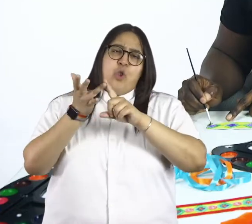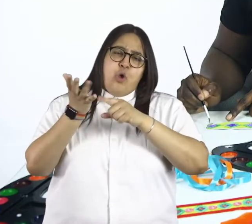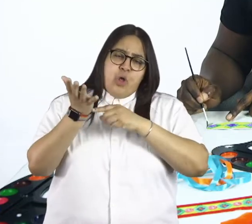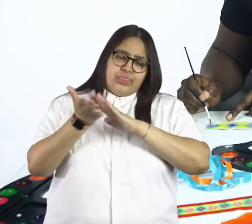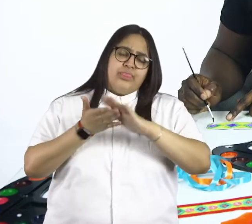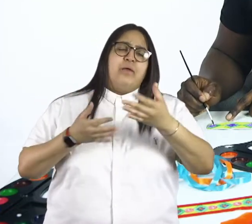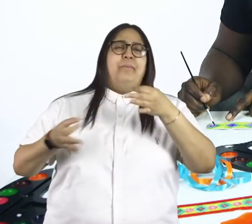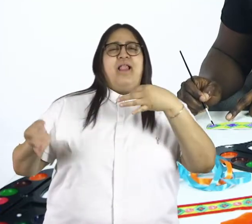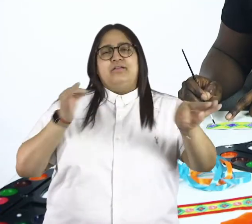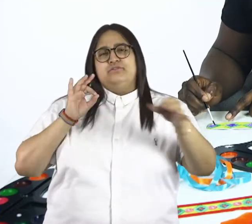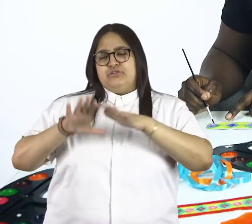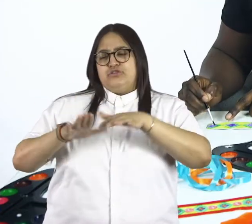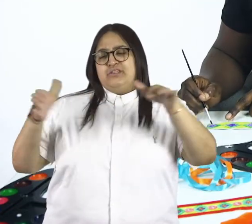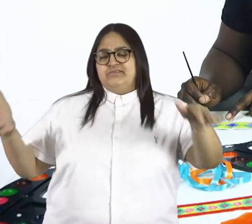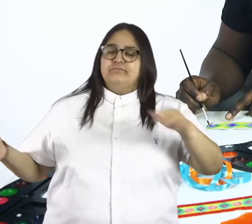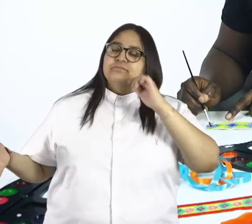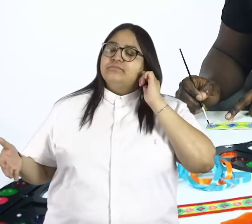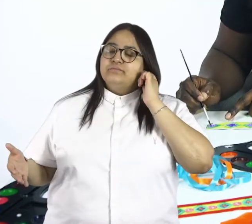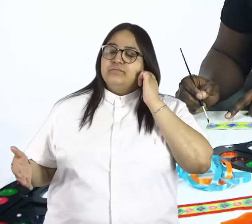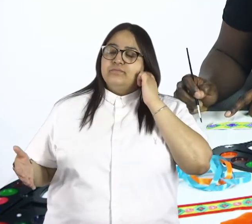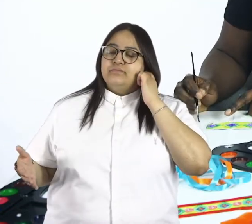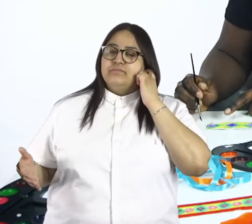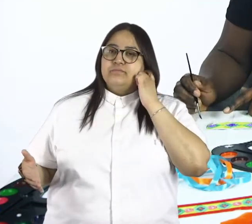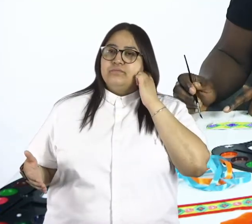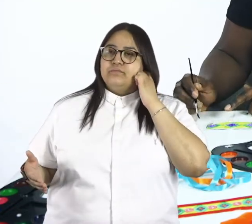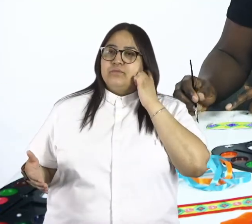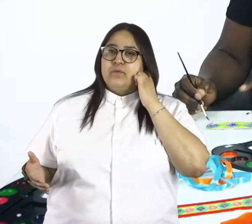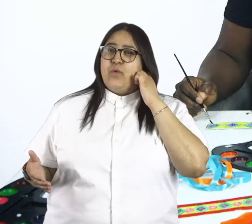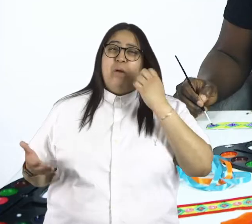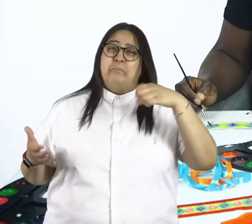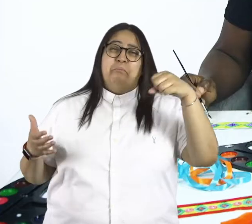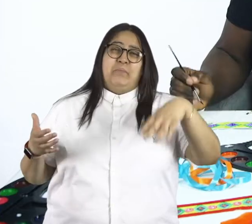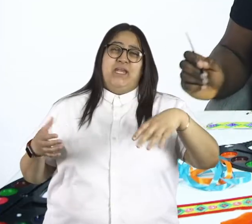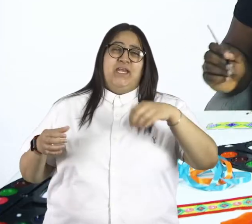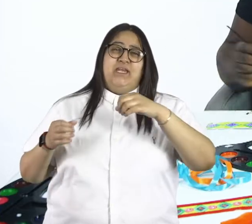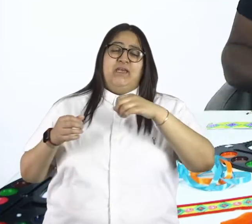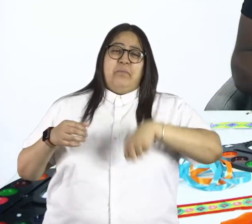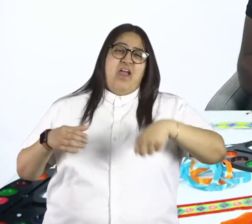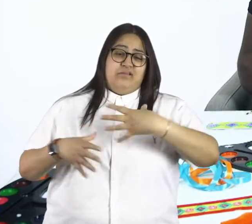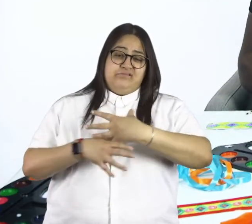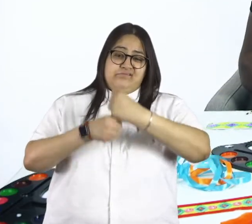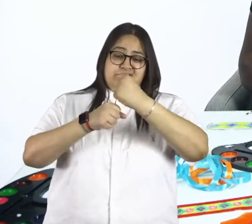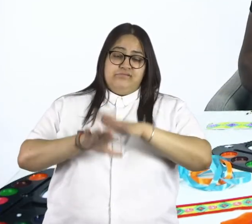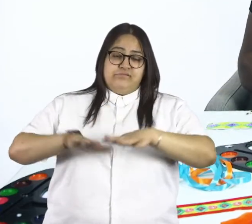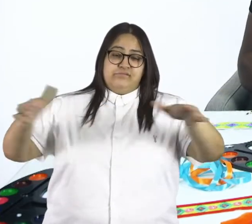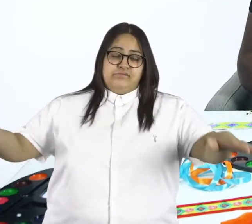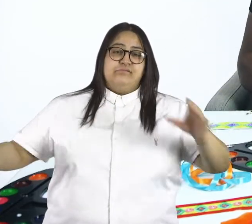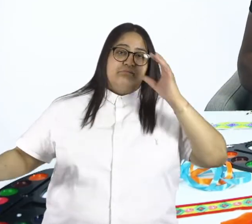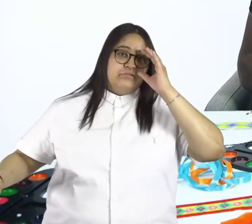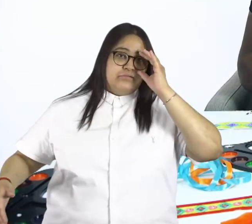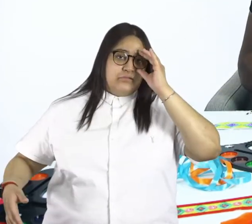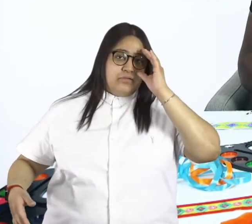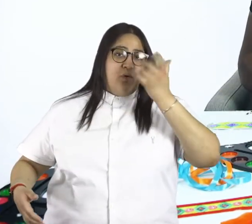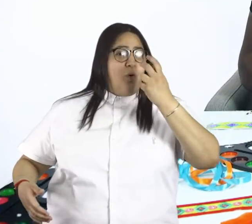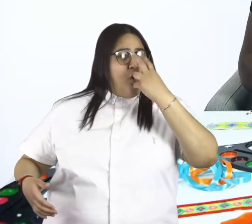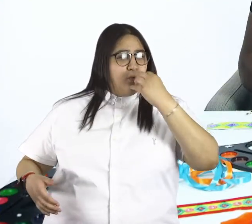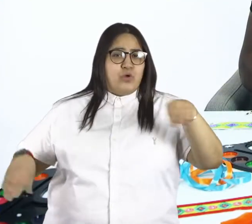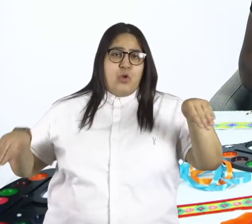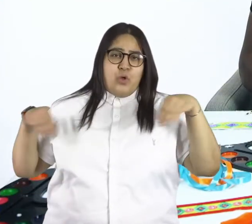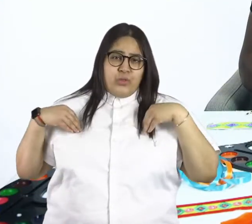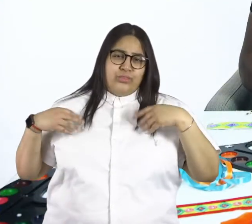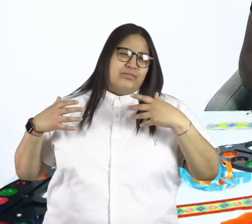sheets, or you can use a bin bag, for example, or if you've got an old kind